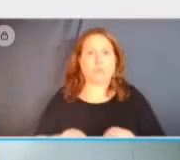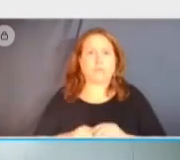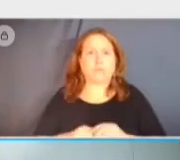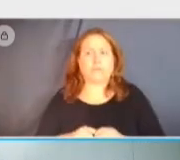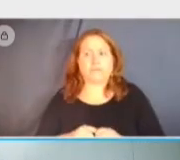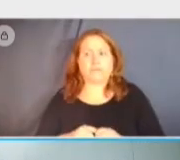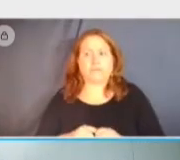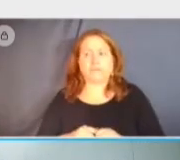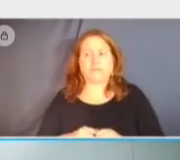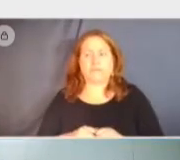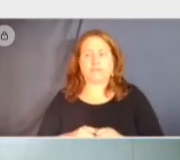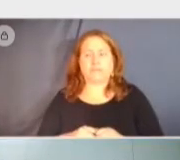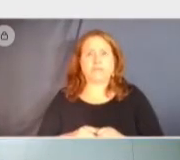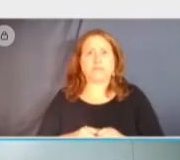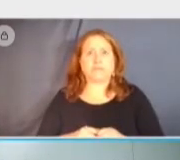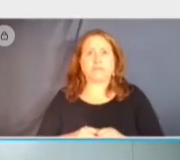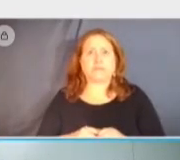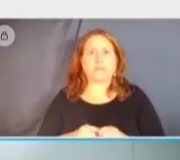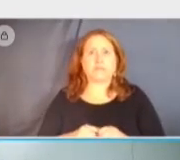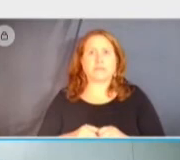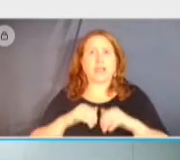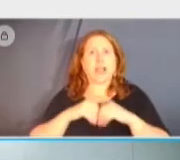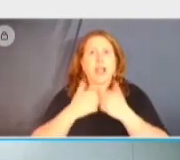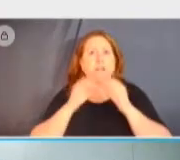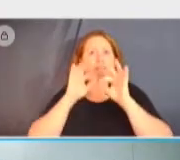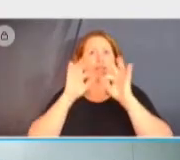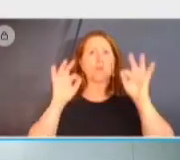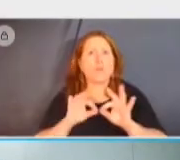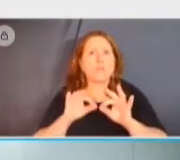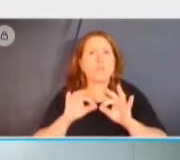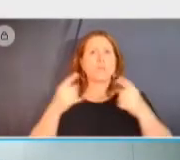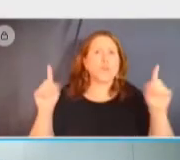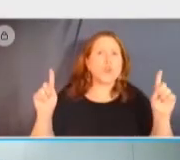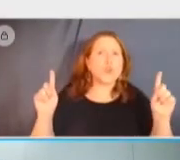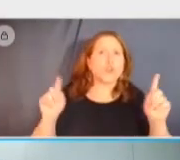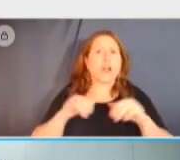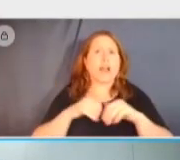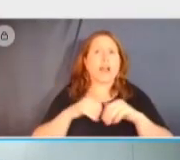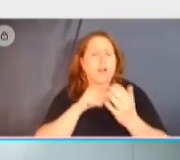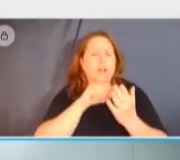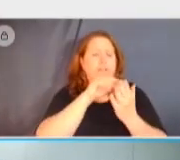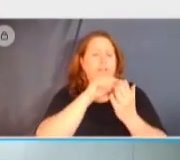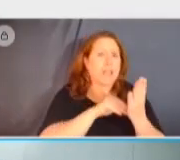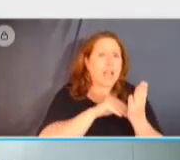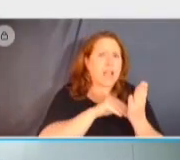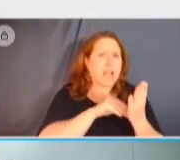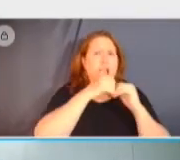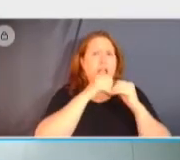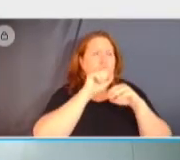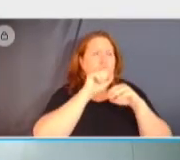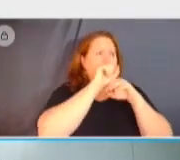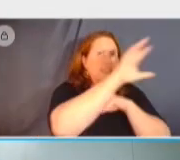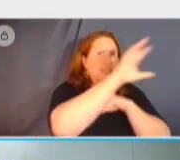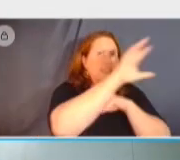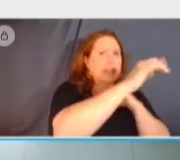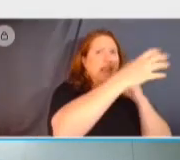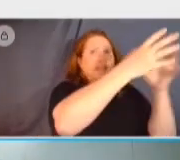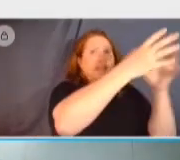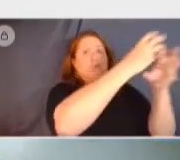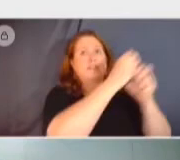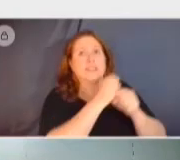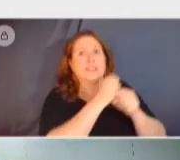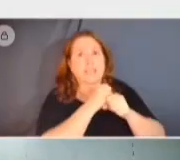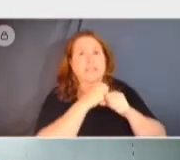affidavit to be filled out and sent to the voters when there was a mismatch or other problem with the ballot, and to get that work